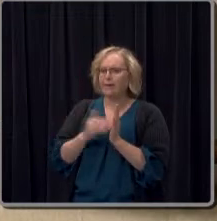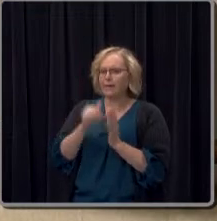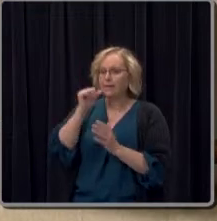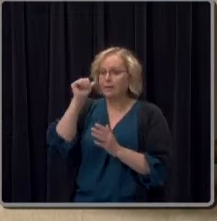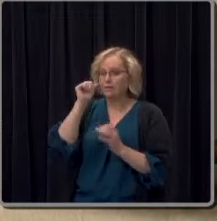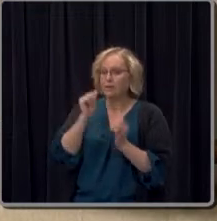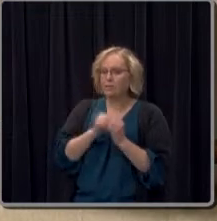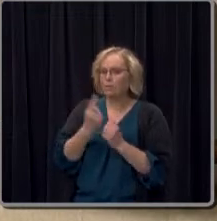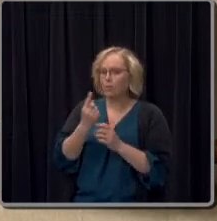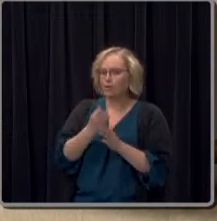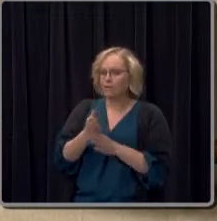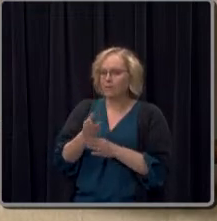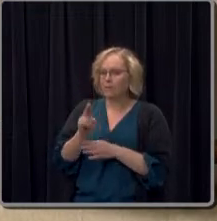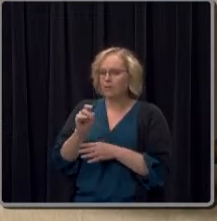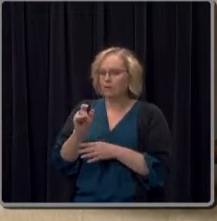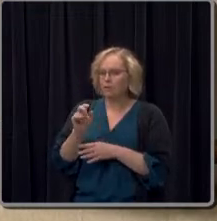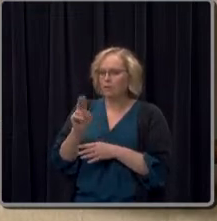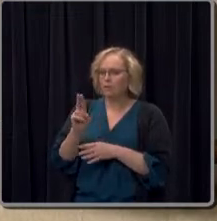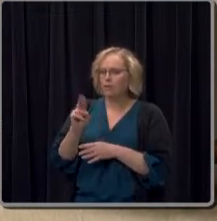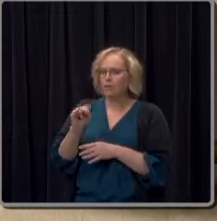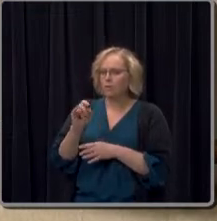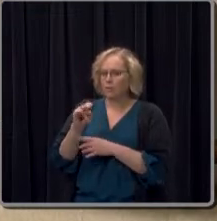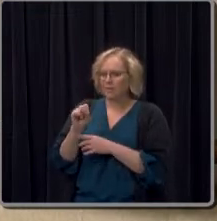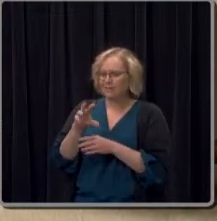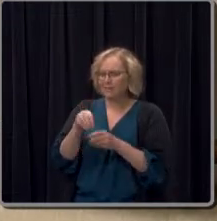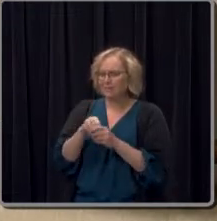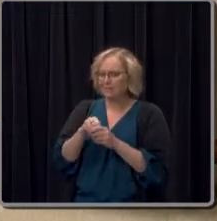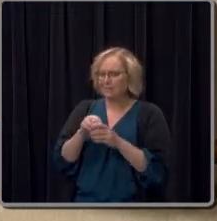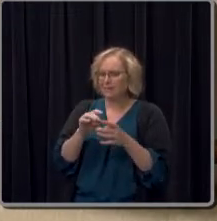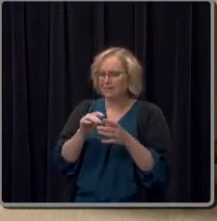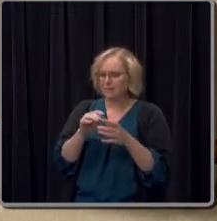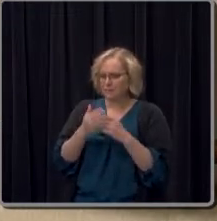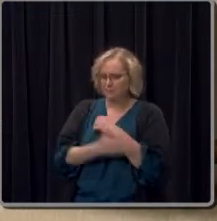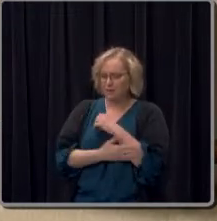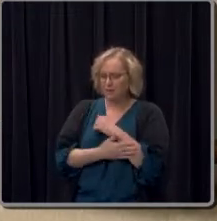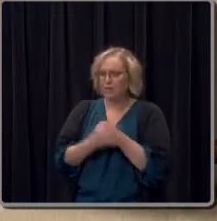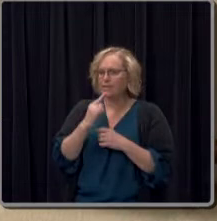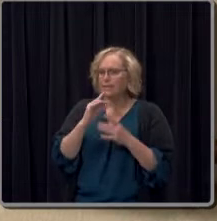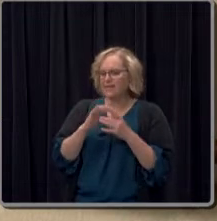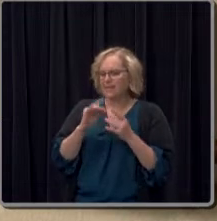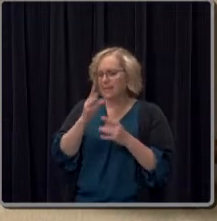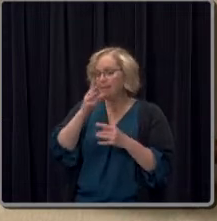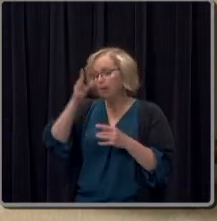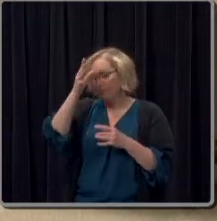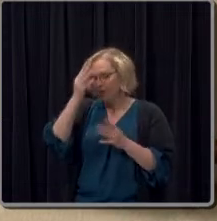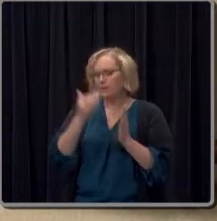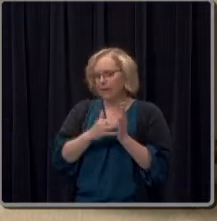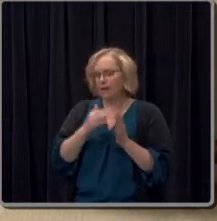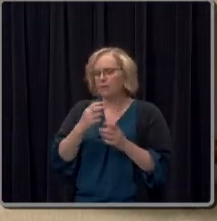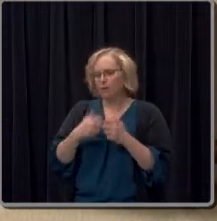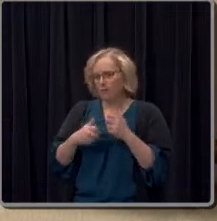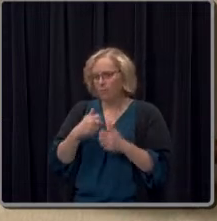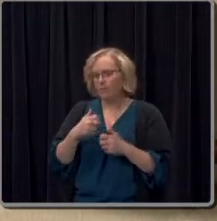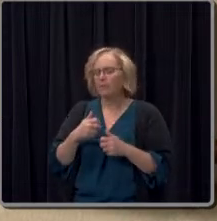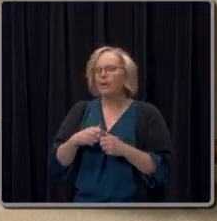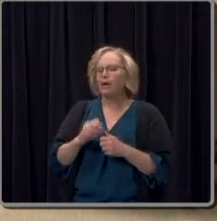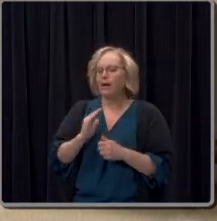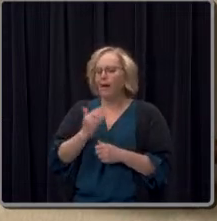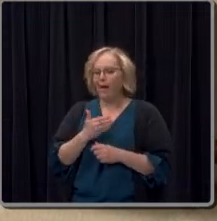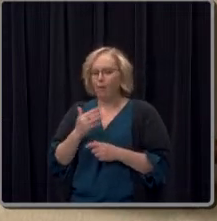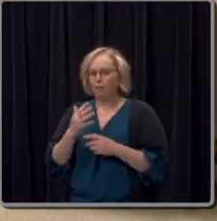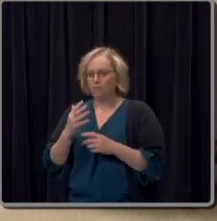with one of the main unions in the country, saying that parents are again the problem. Our own administration did the same